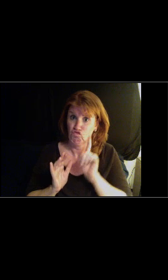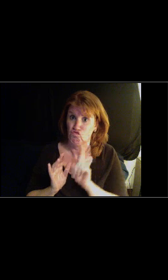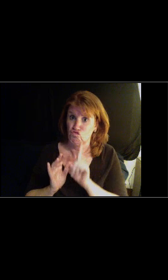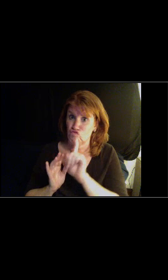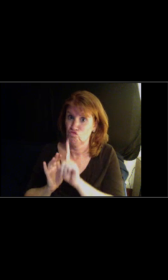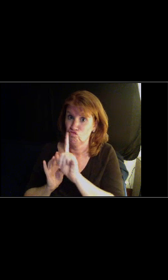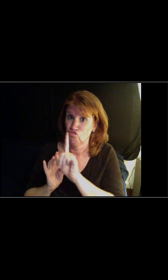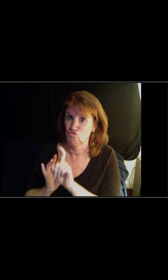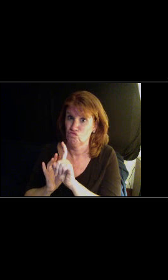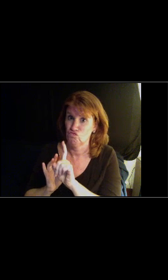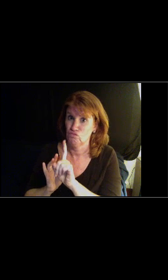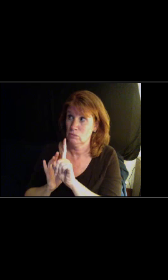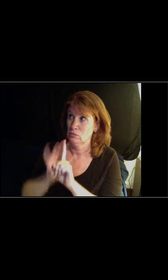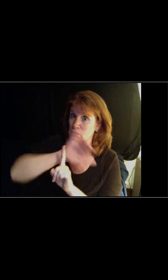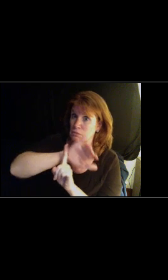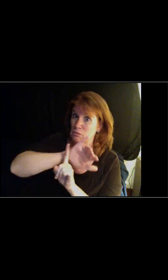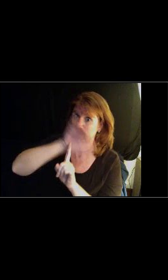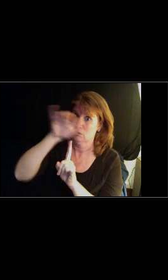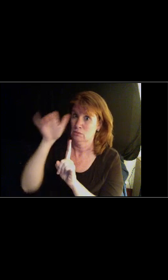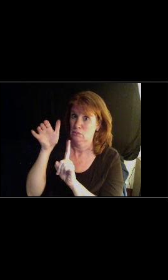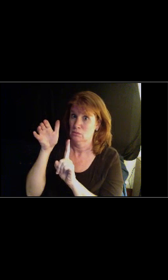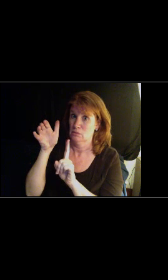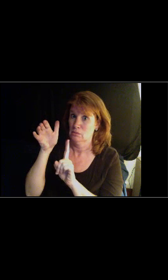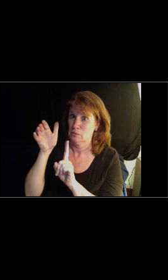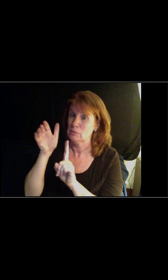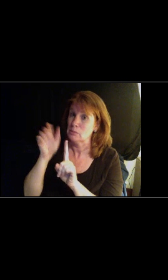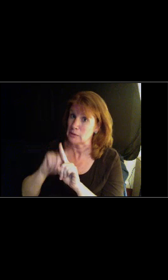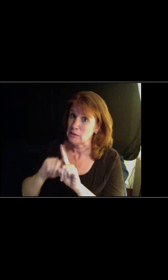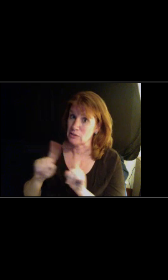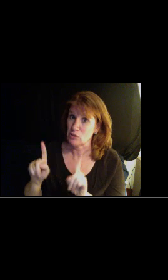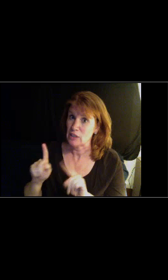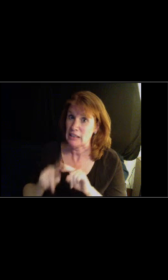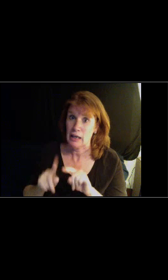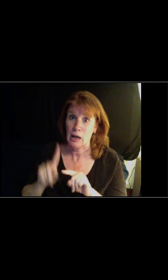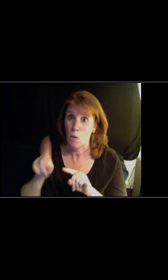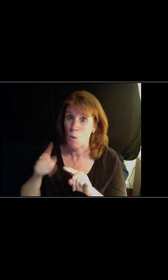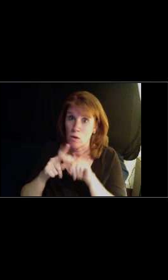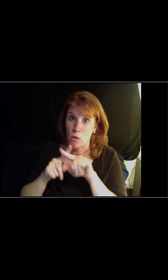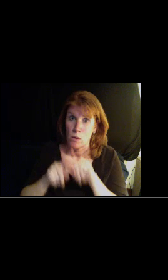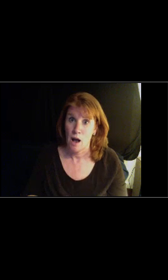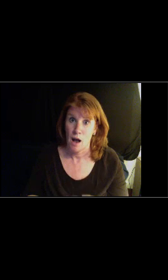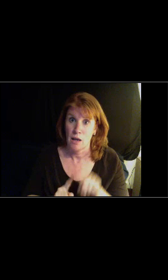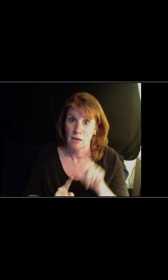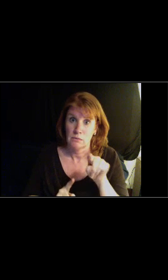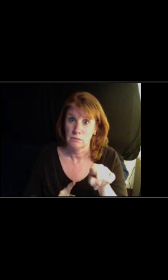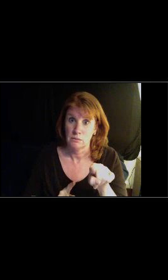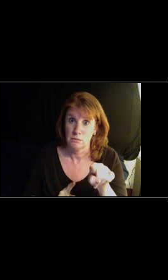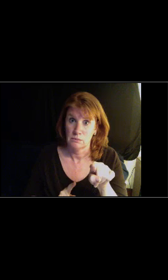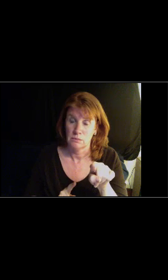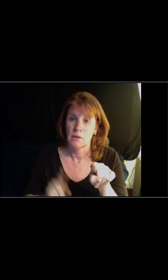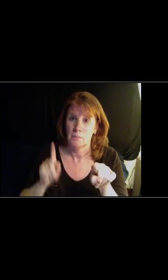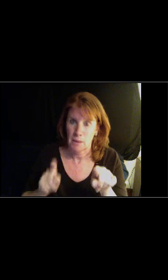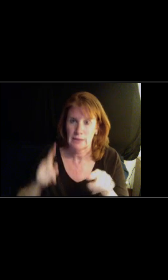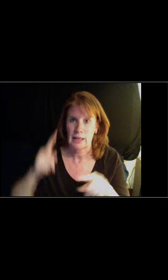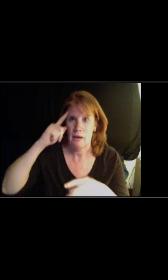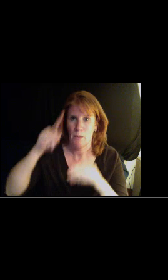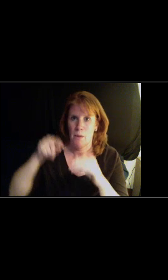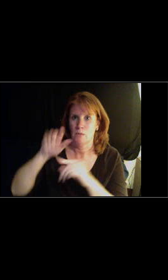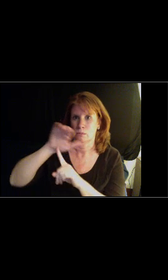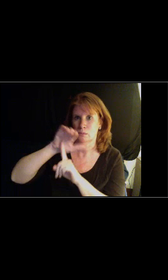these agencies. But as an interpreter walking into a community setting and realizing that sometimes the